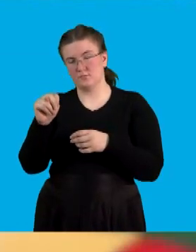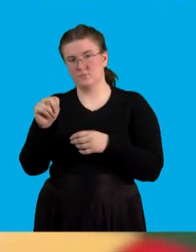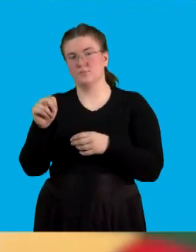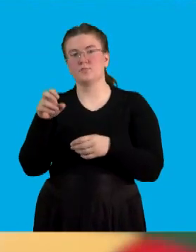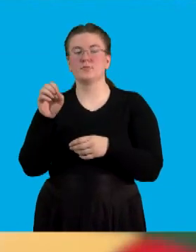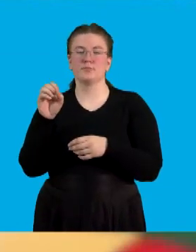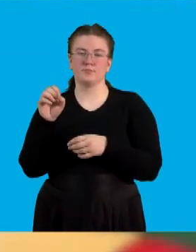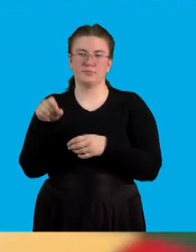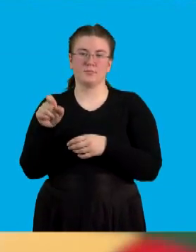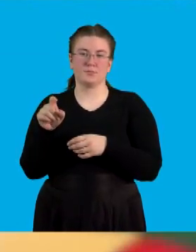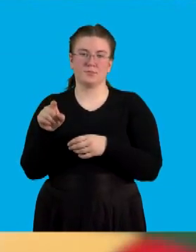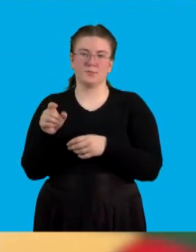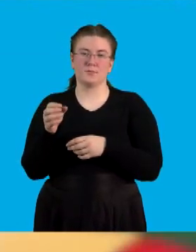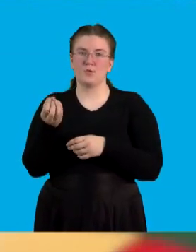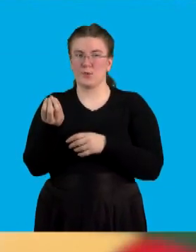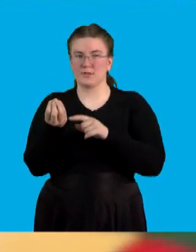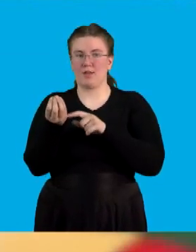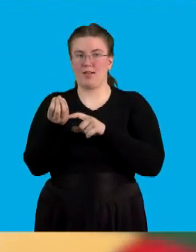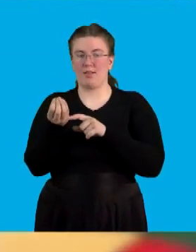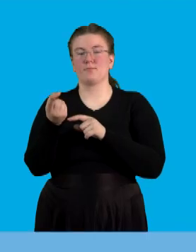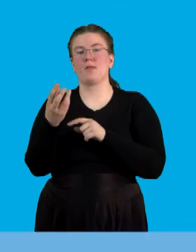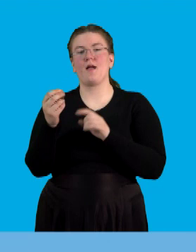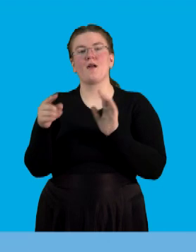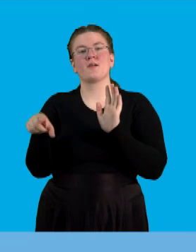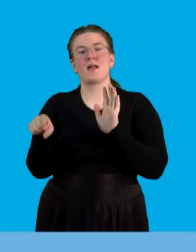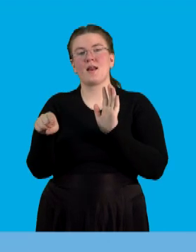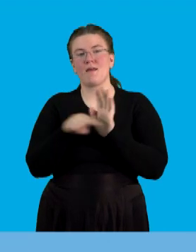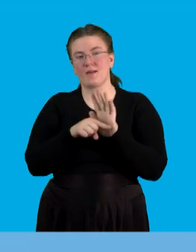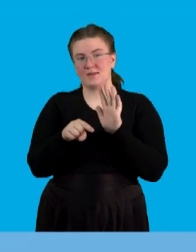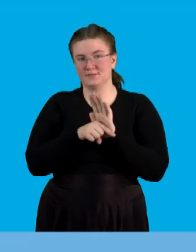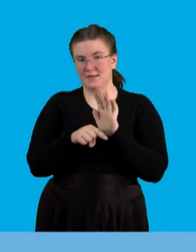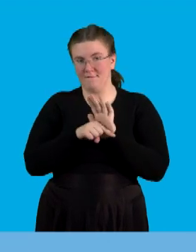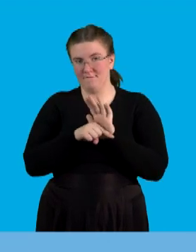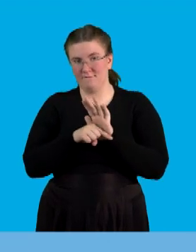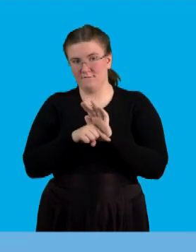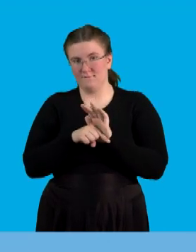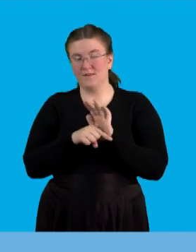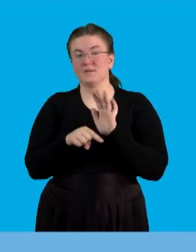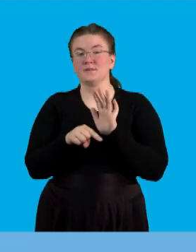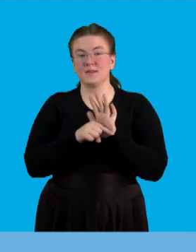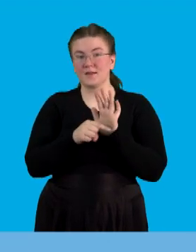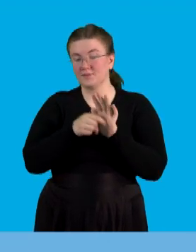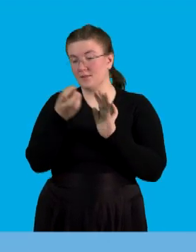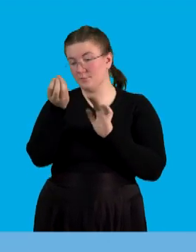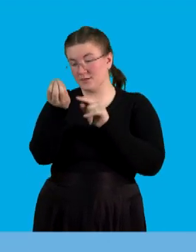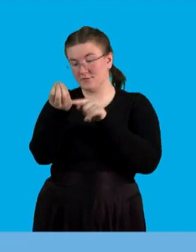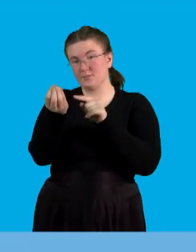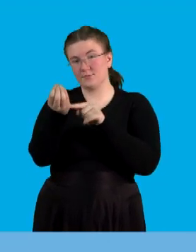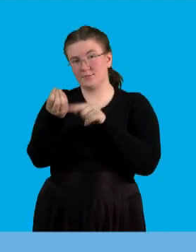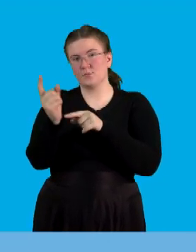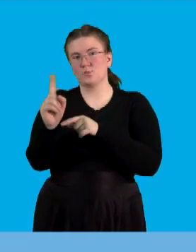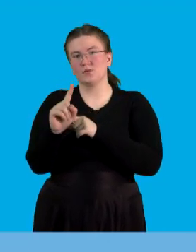found around the nucleus, forming an electron cloud. And it has a negative charge. So a negatively charged particle or negatively